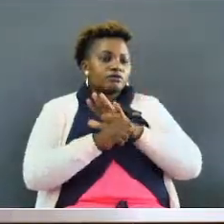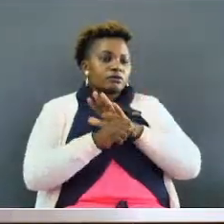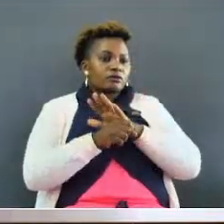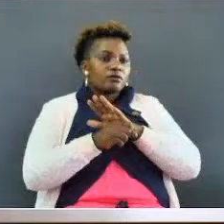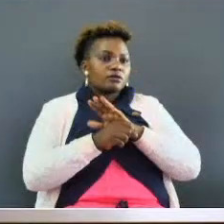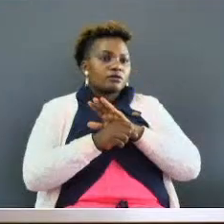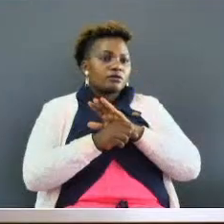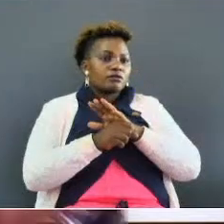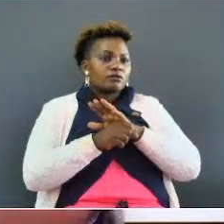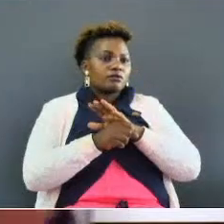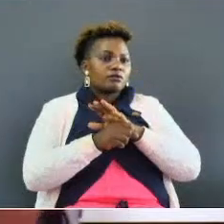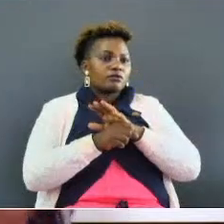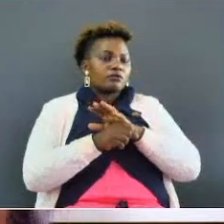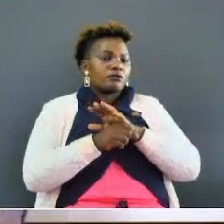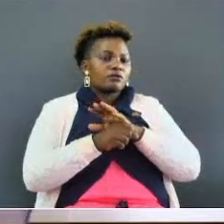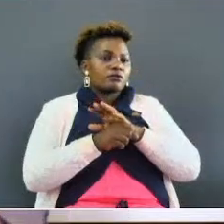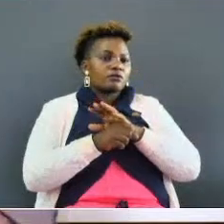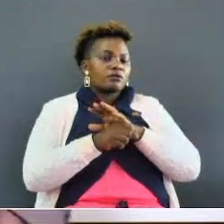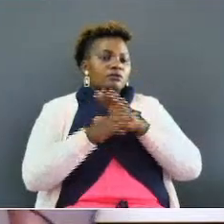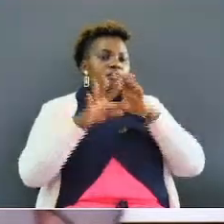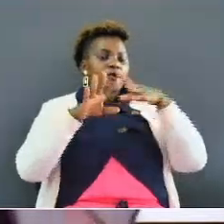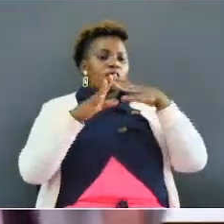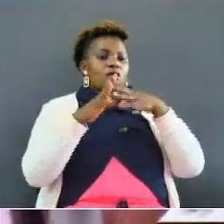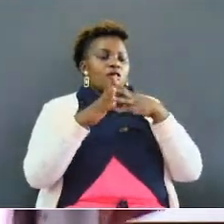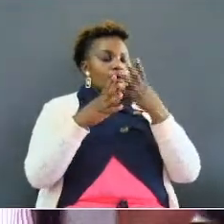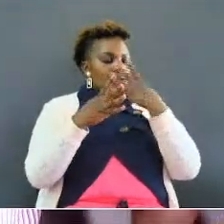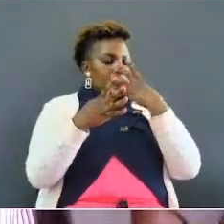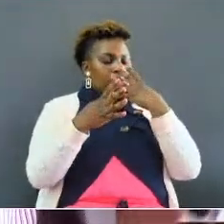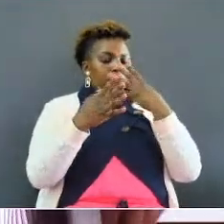You check your oxygen in the